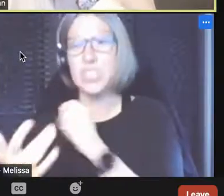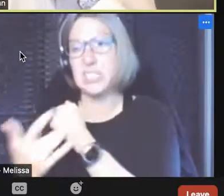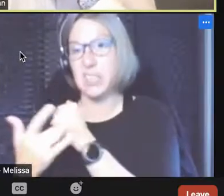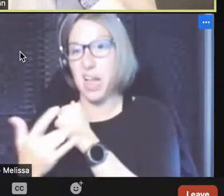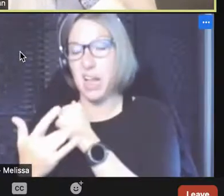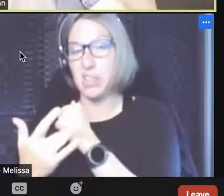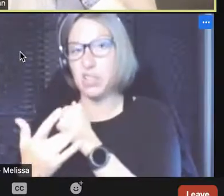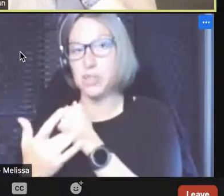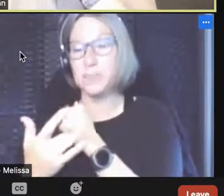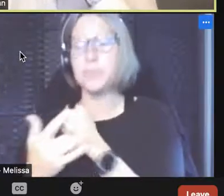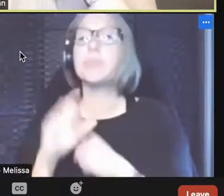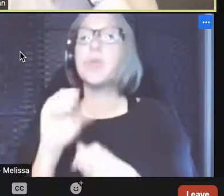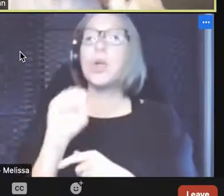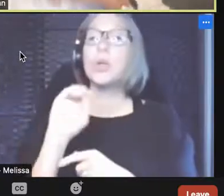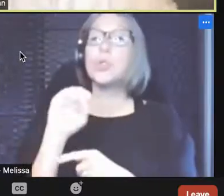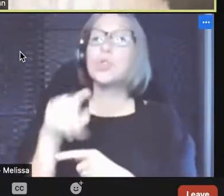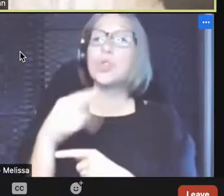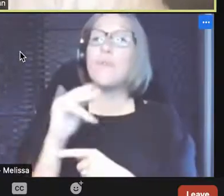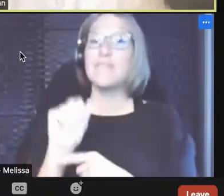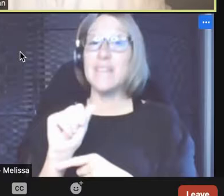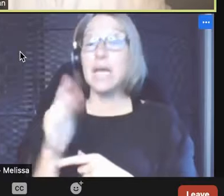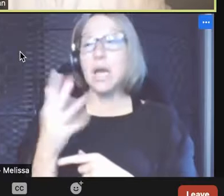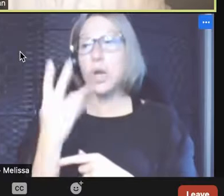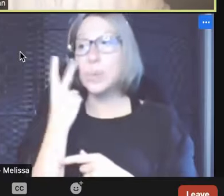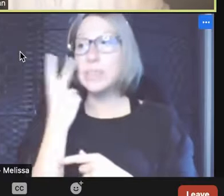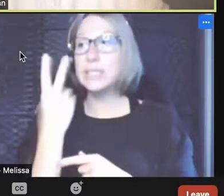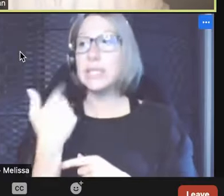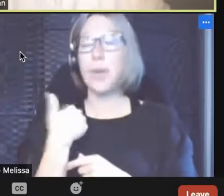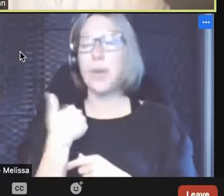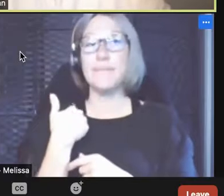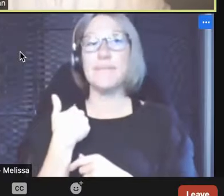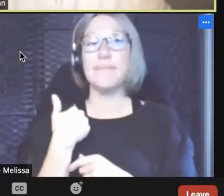that we have, that there's this,